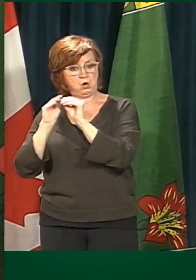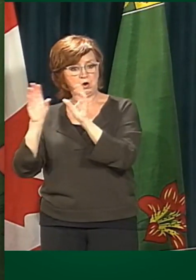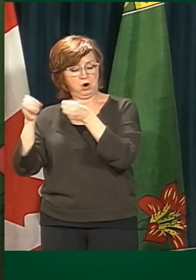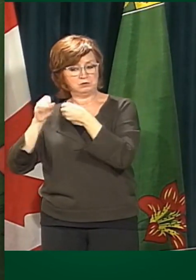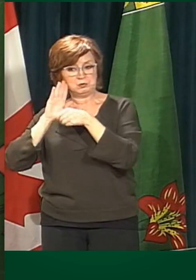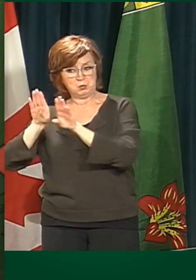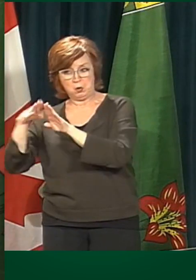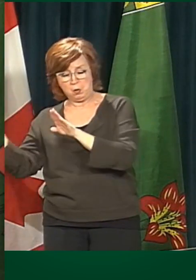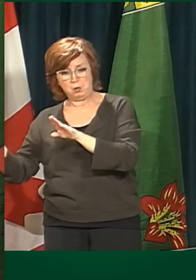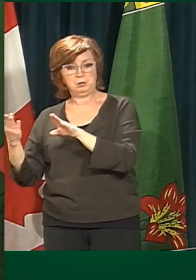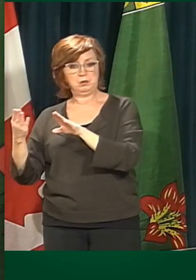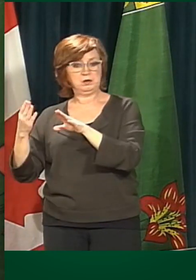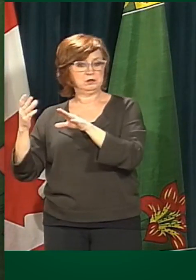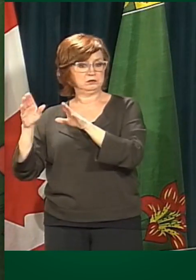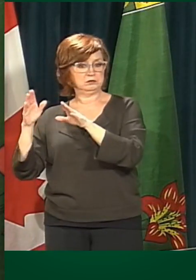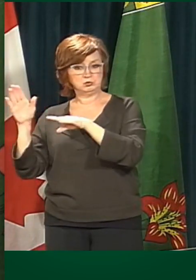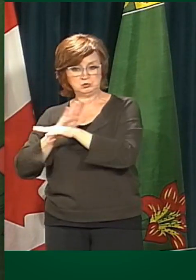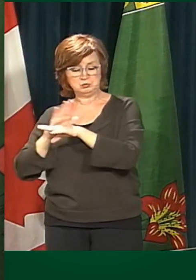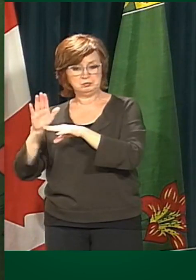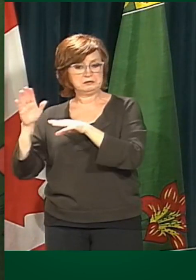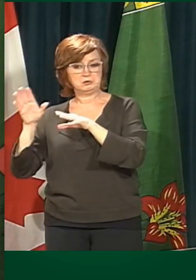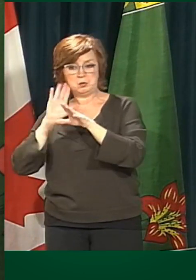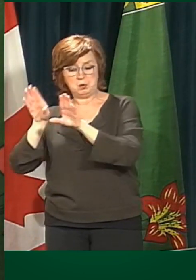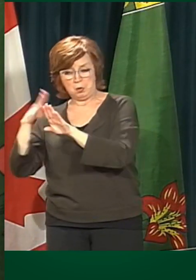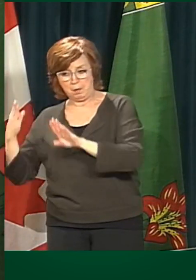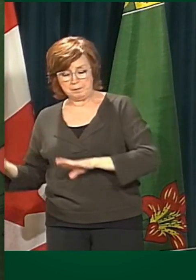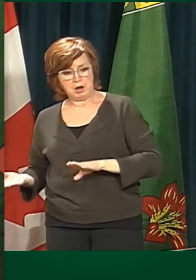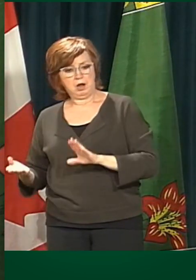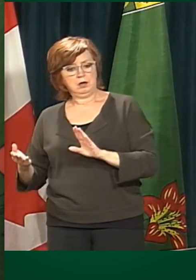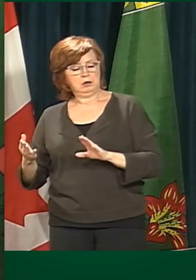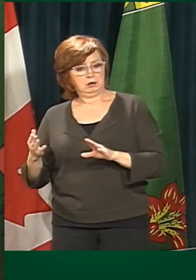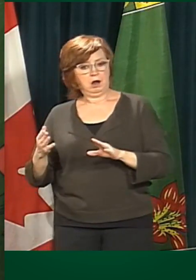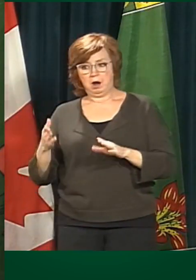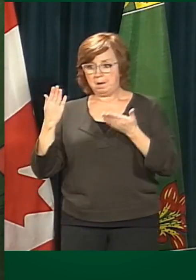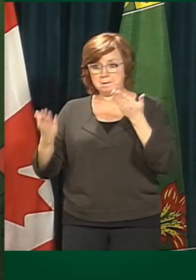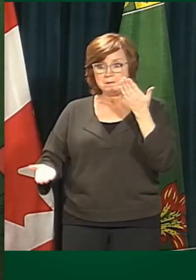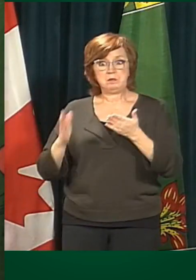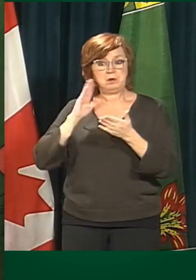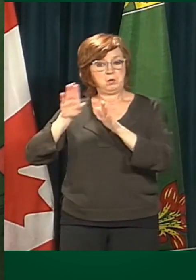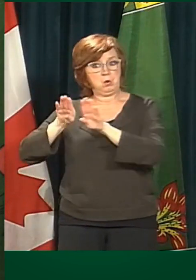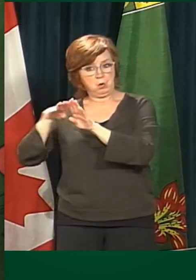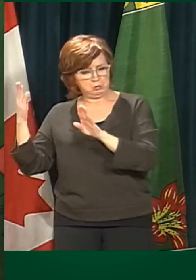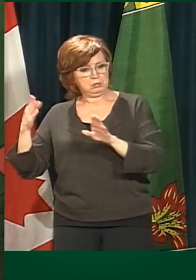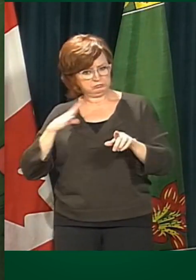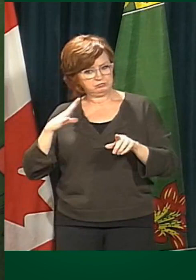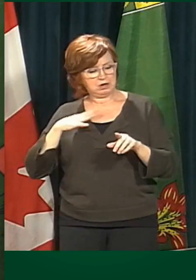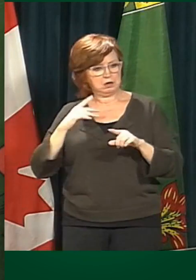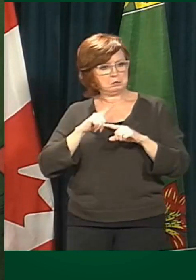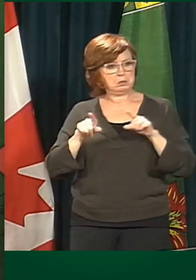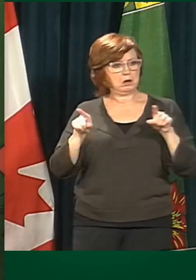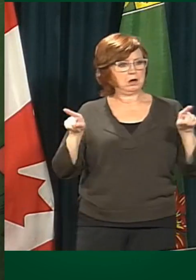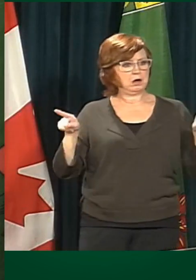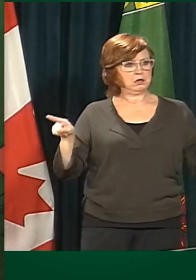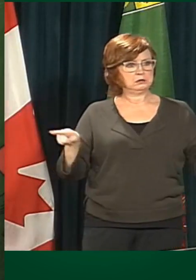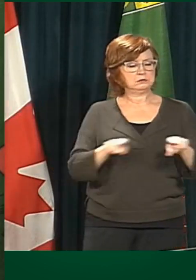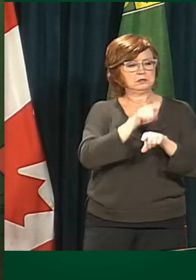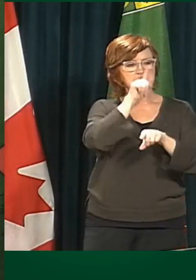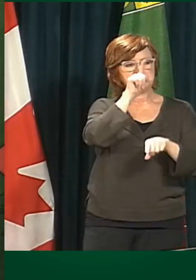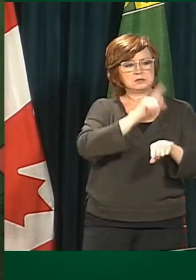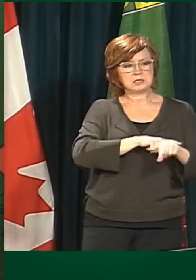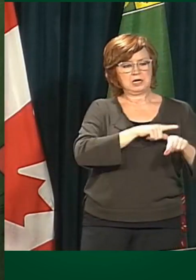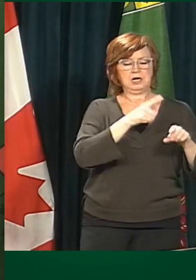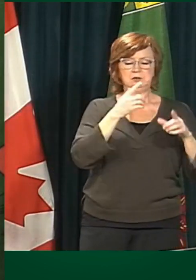Physical distancing is essential when we are, for example, doing grocery shopping. That will have to continue. But having said that,